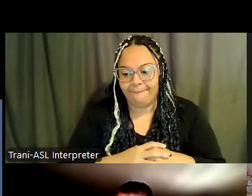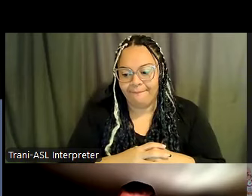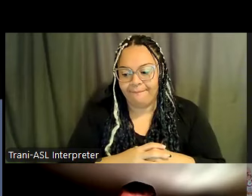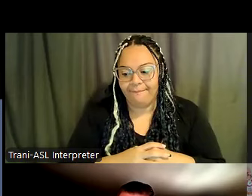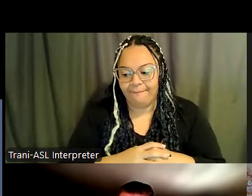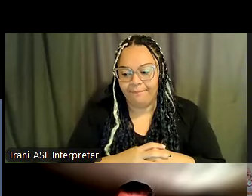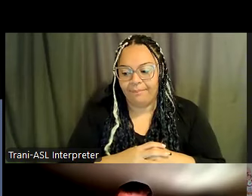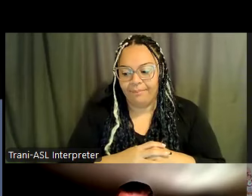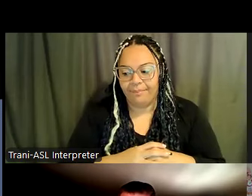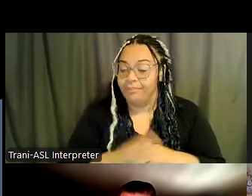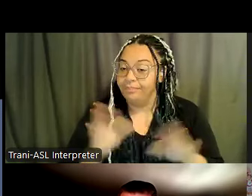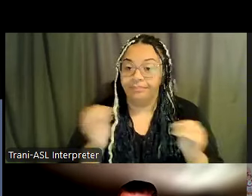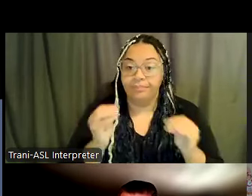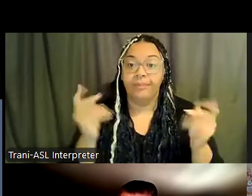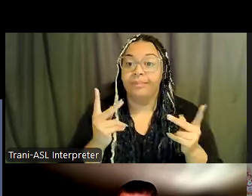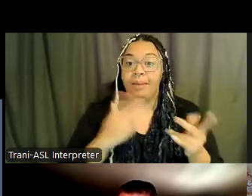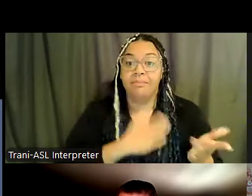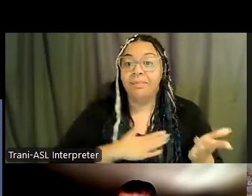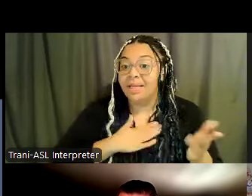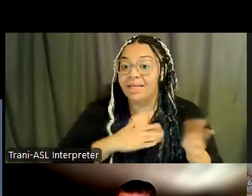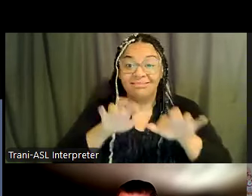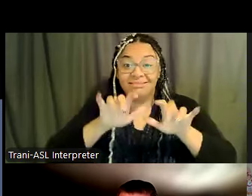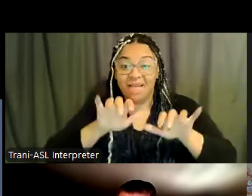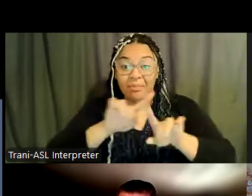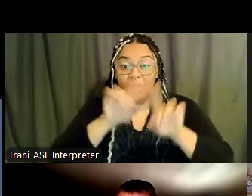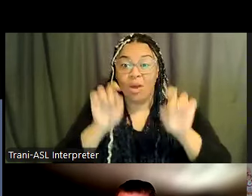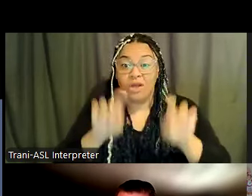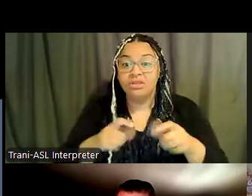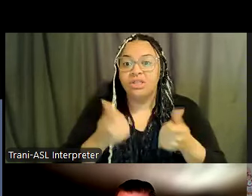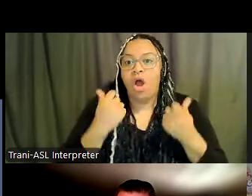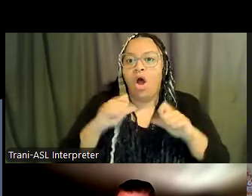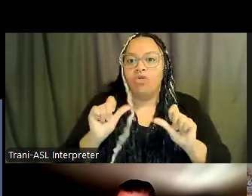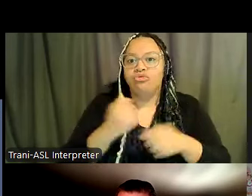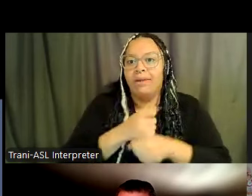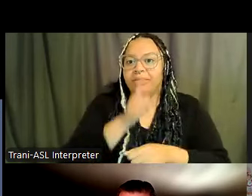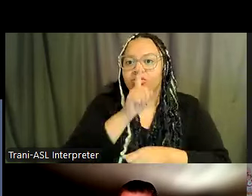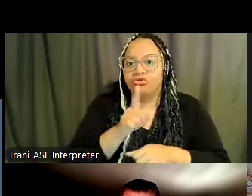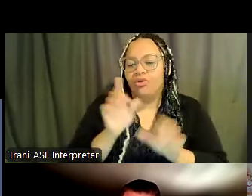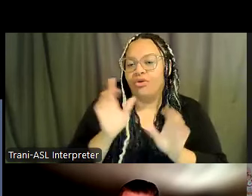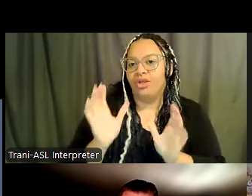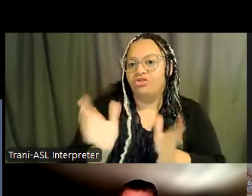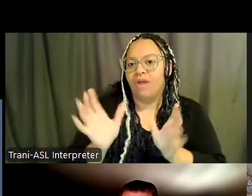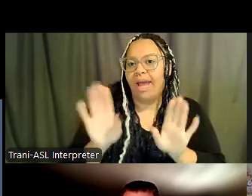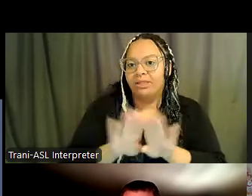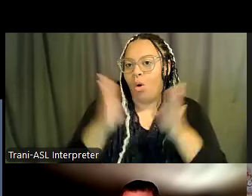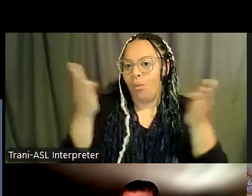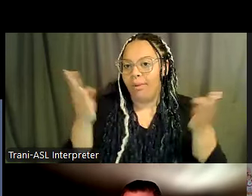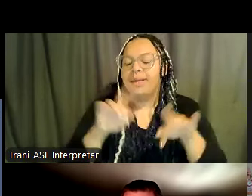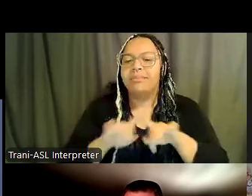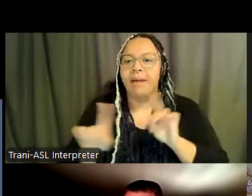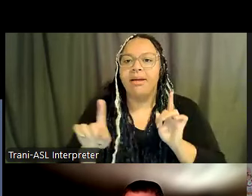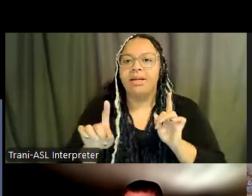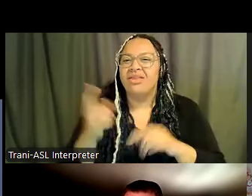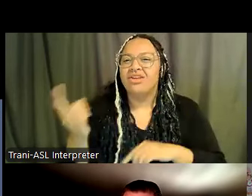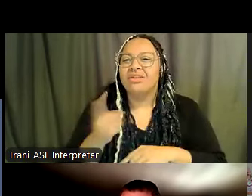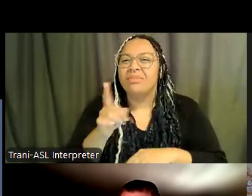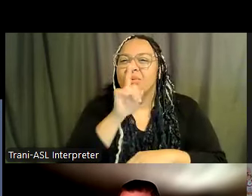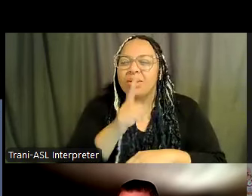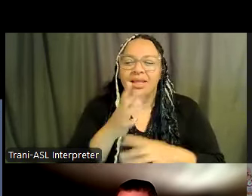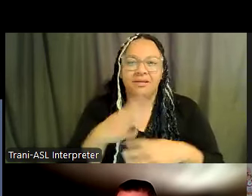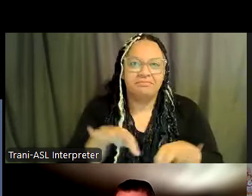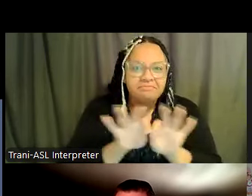gonna, please go ahead and type in questions. I'll try to keep the chat open, but I think there's something really pertinent. I'm